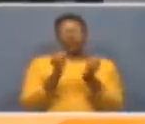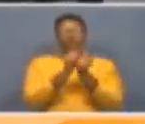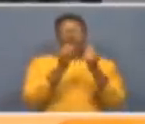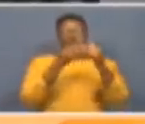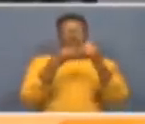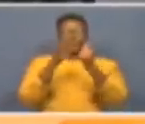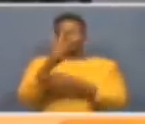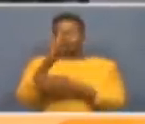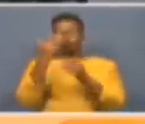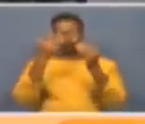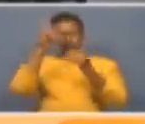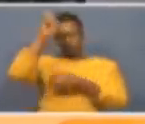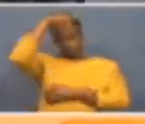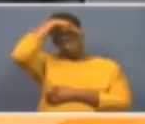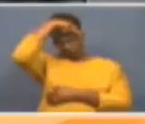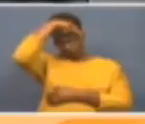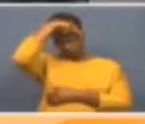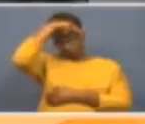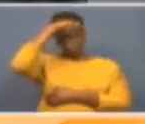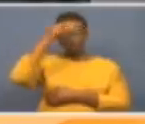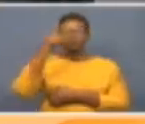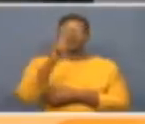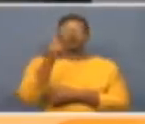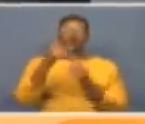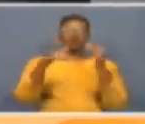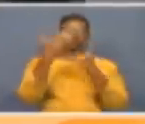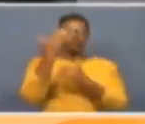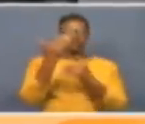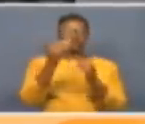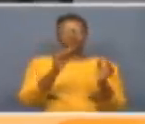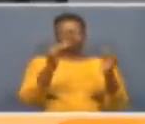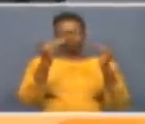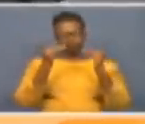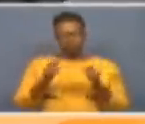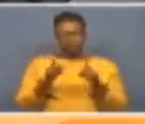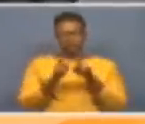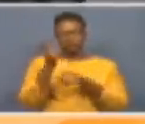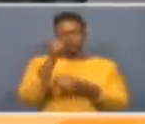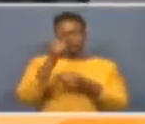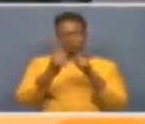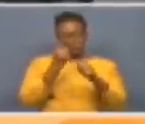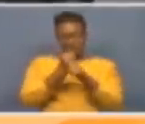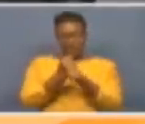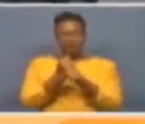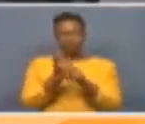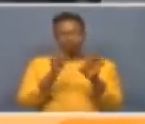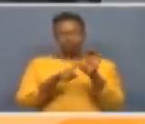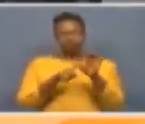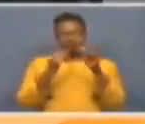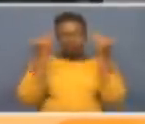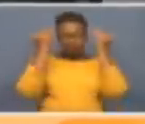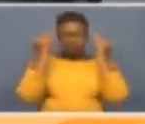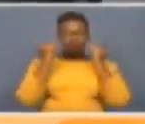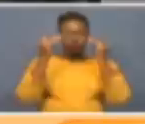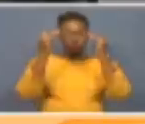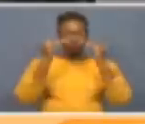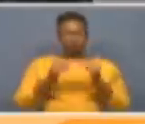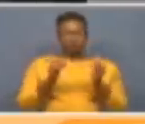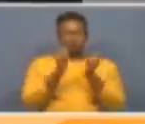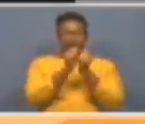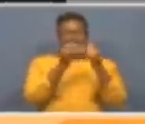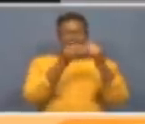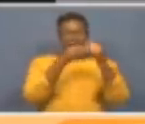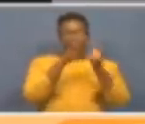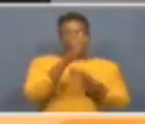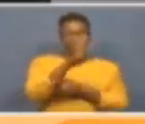the University of Nairobi with a law degree and was admitted to the bar in the same year. In 1984 to 1991, she